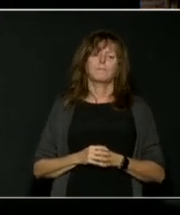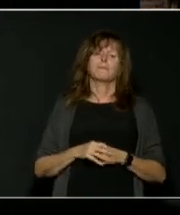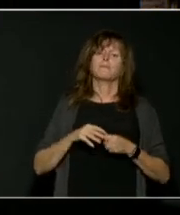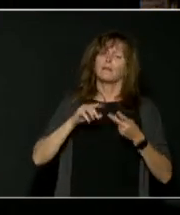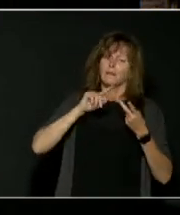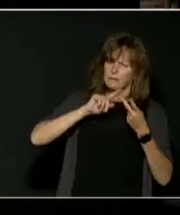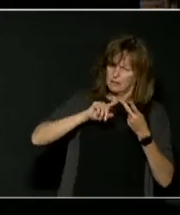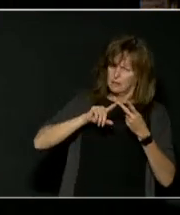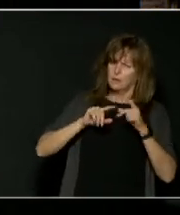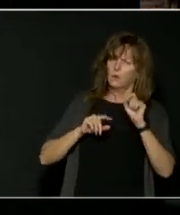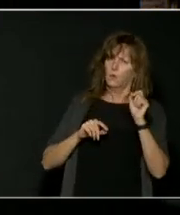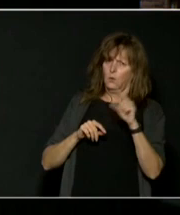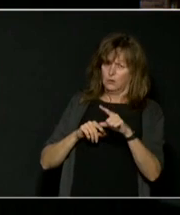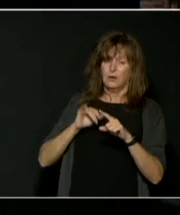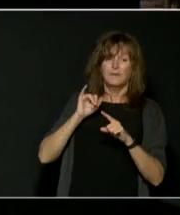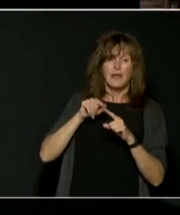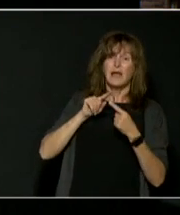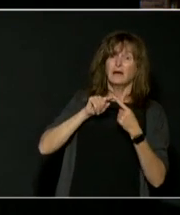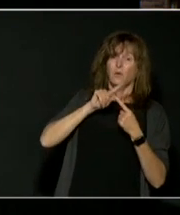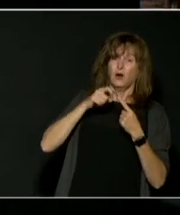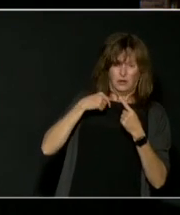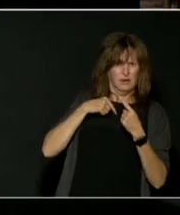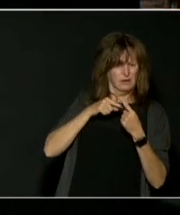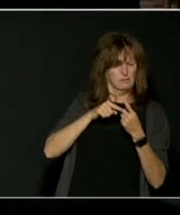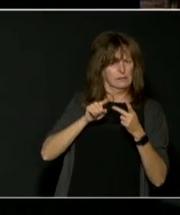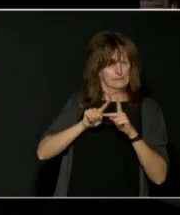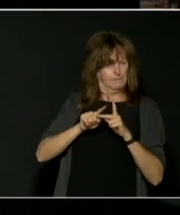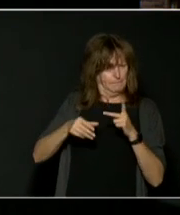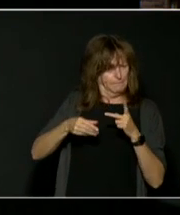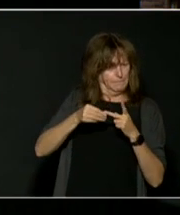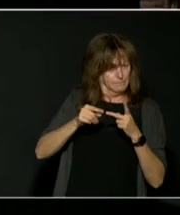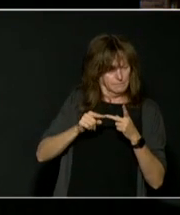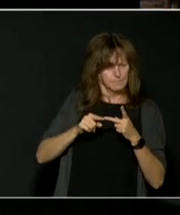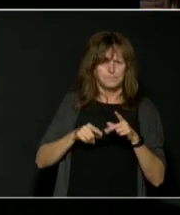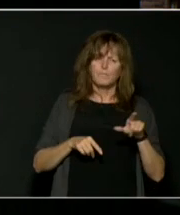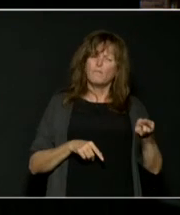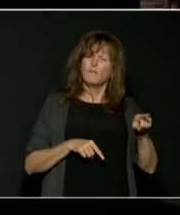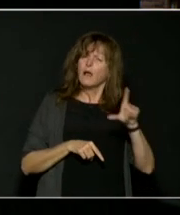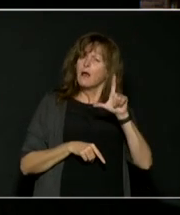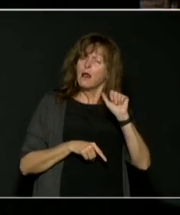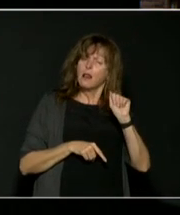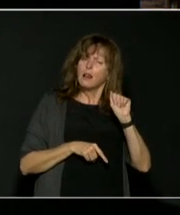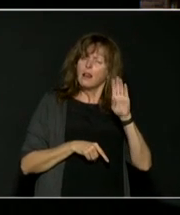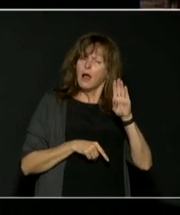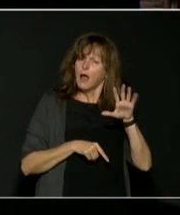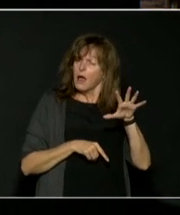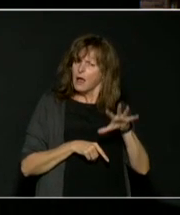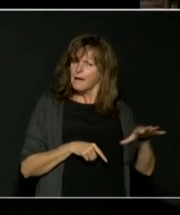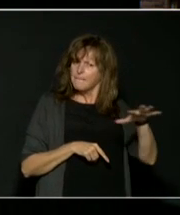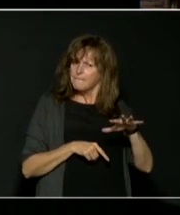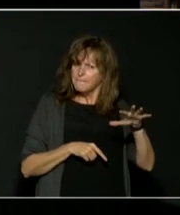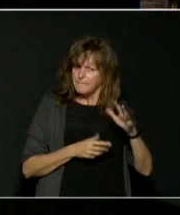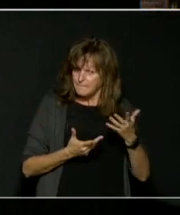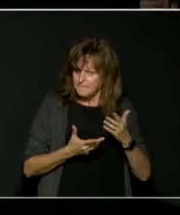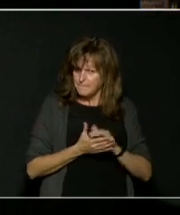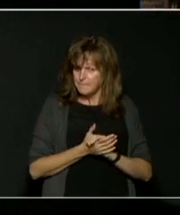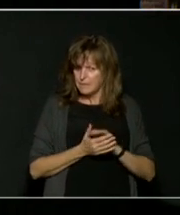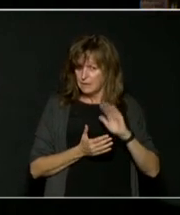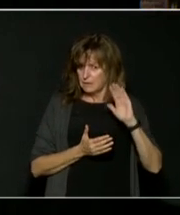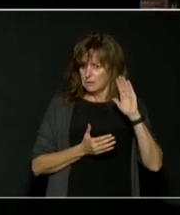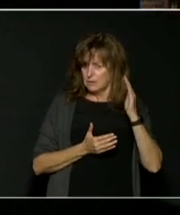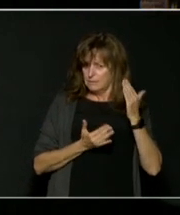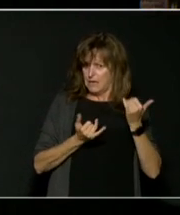next question, which is about lab capacity. So, of course, this kind of transition sounds like it will, in